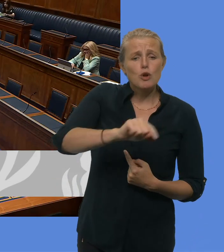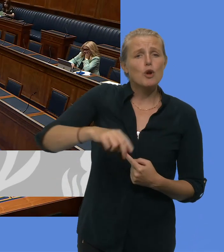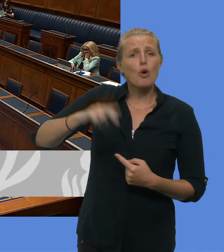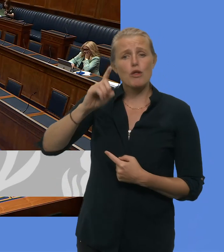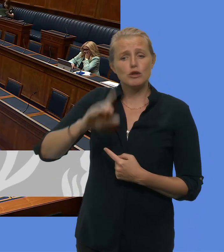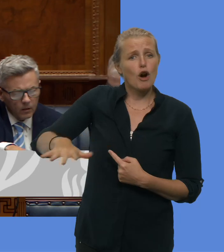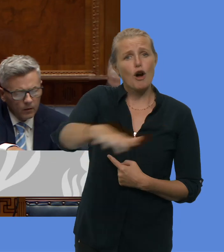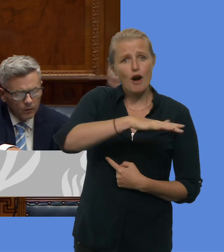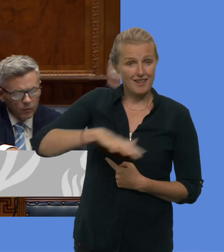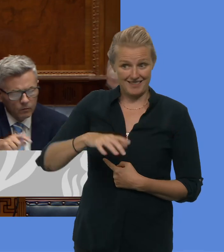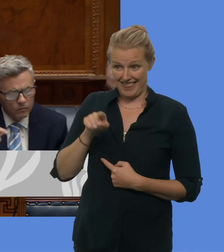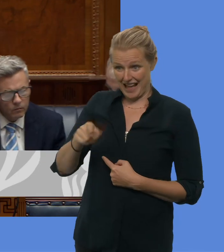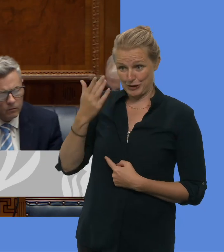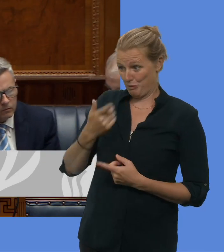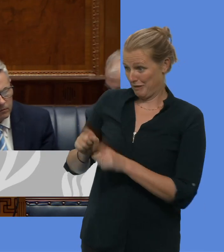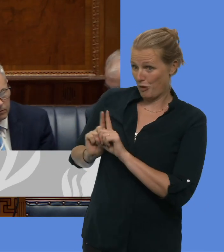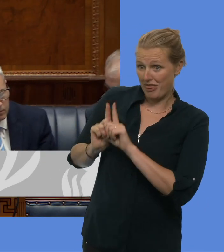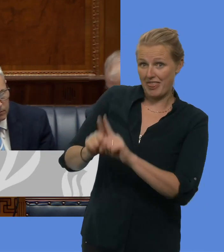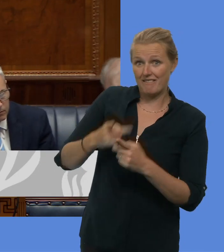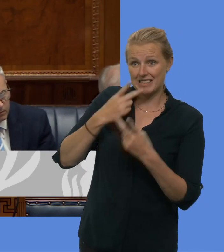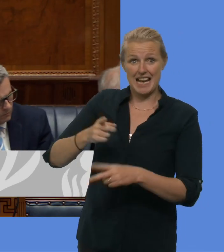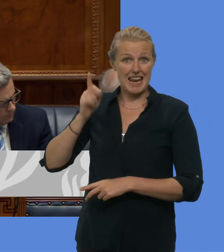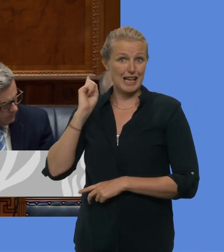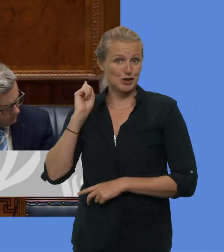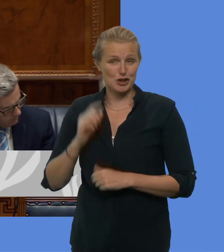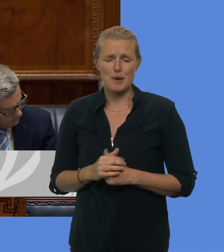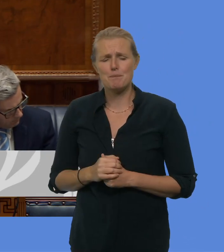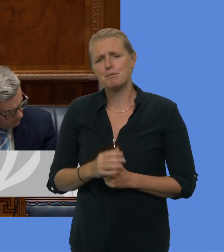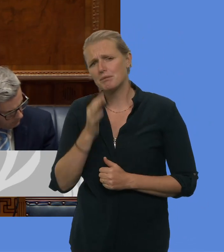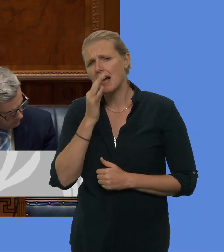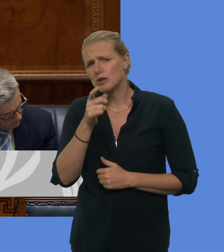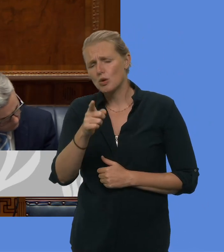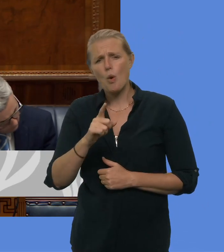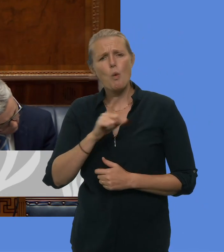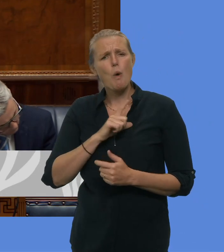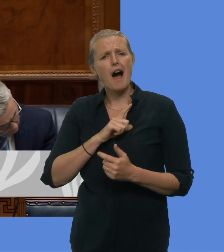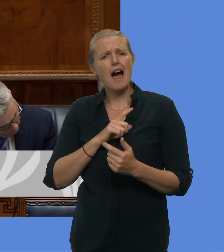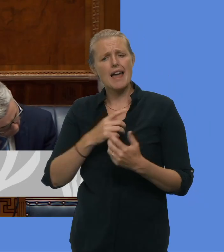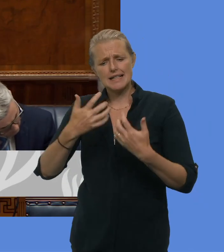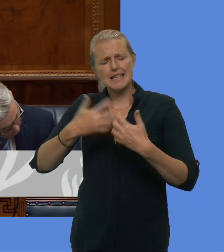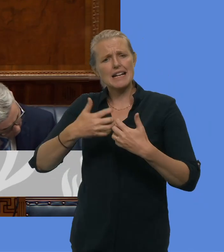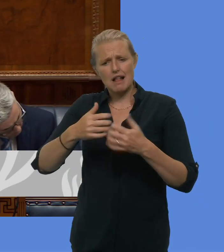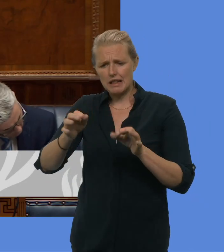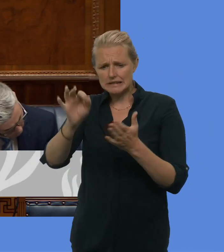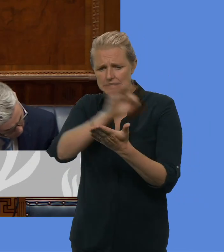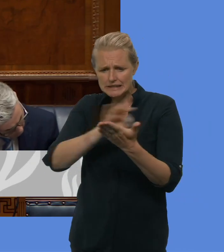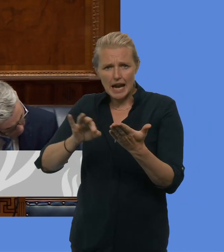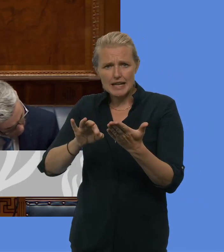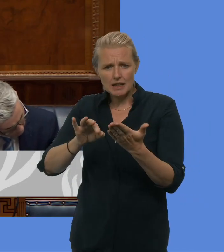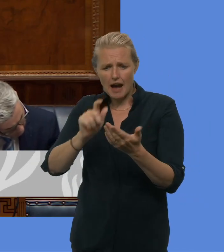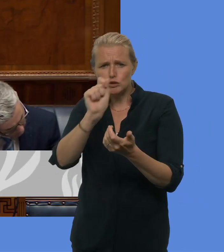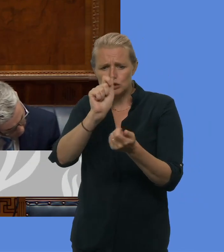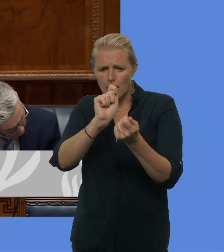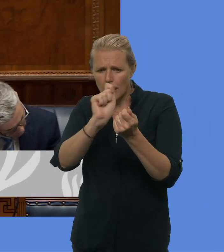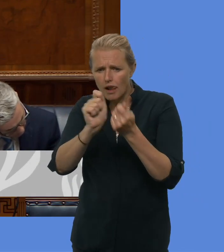Minister visited the school with me last year. Can the Minister advise why there has been a revision to the technical design of this project for Bangor